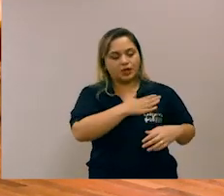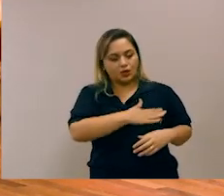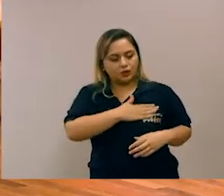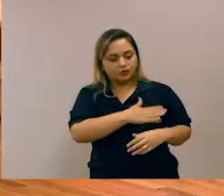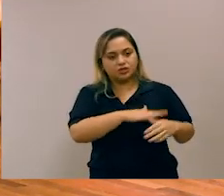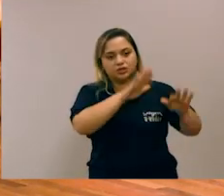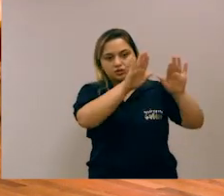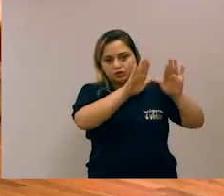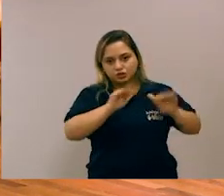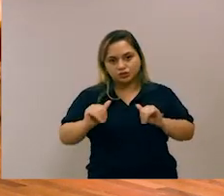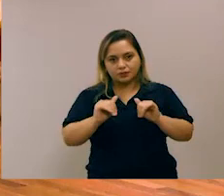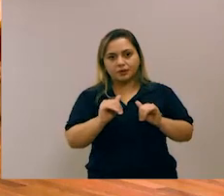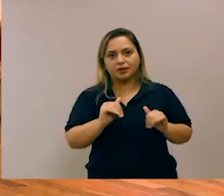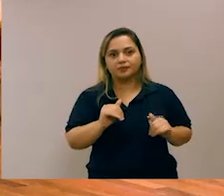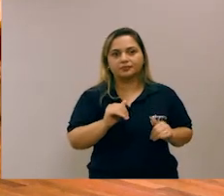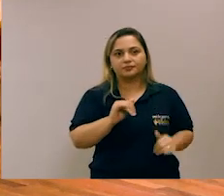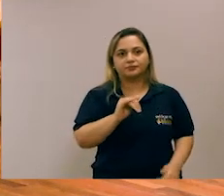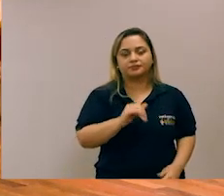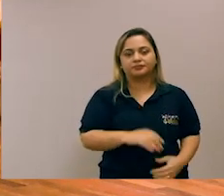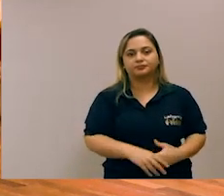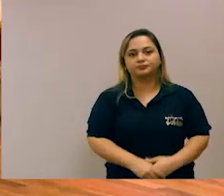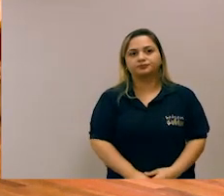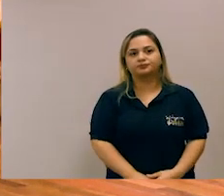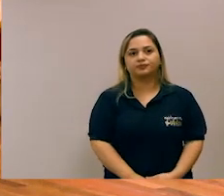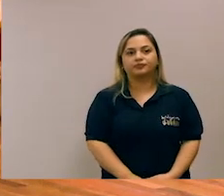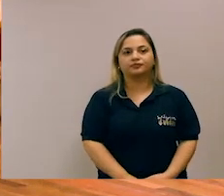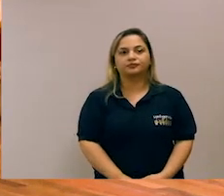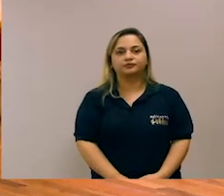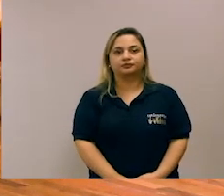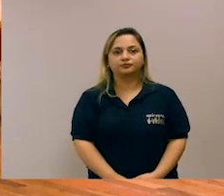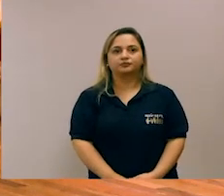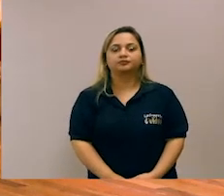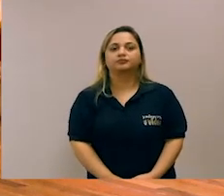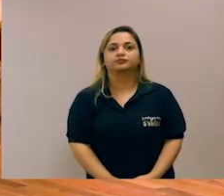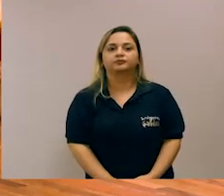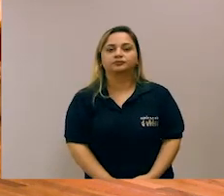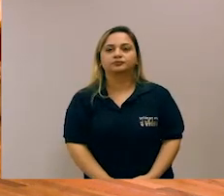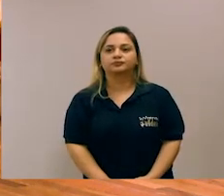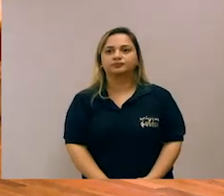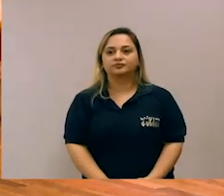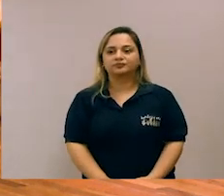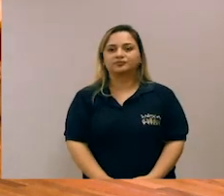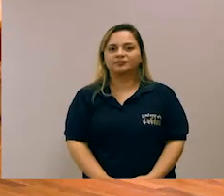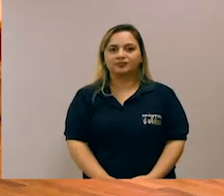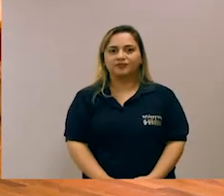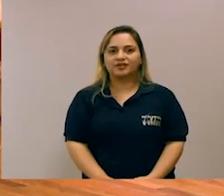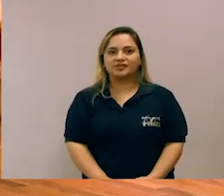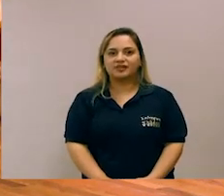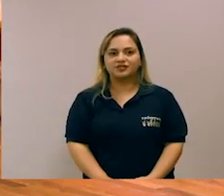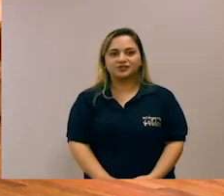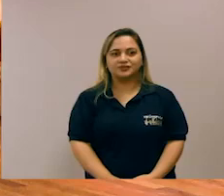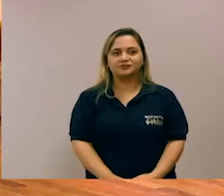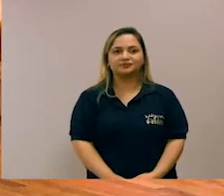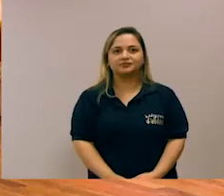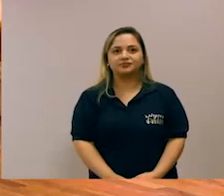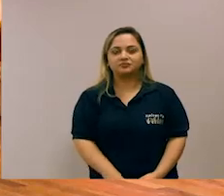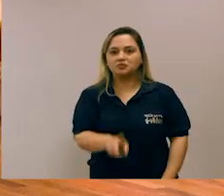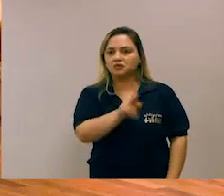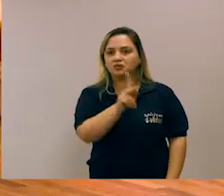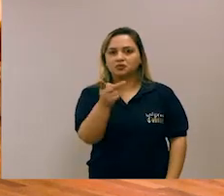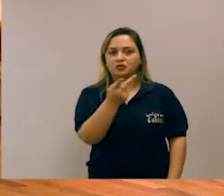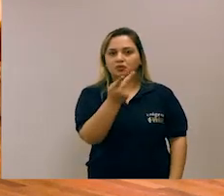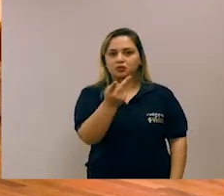like to call to the stage Ilan Katsir and Itay Sisu.